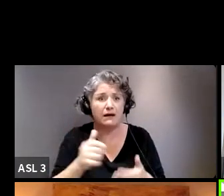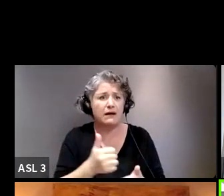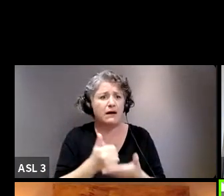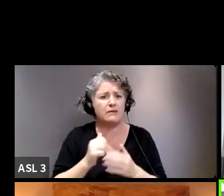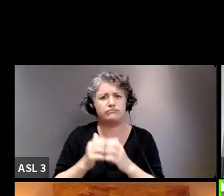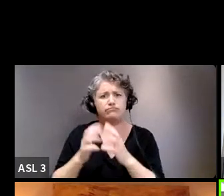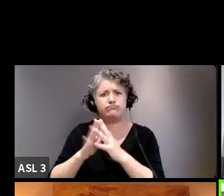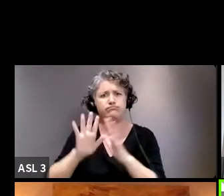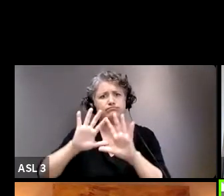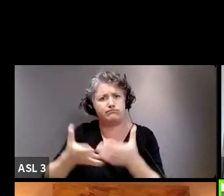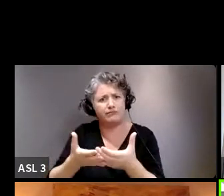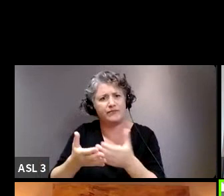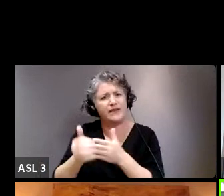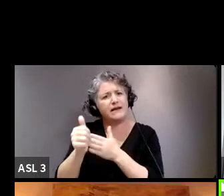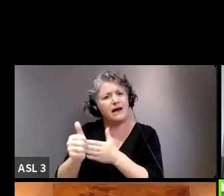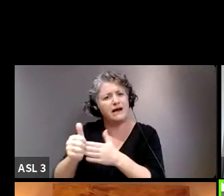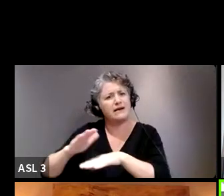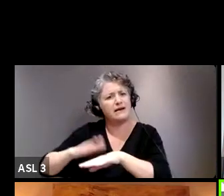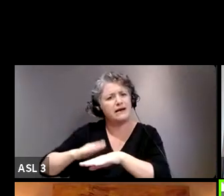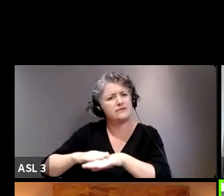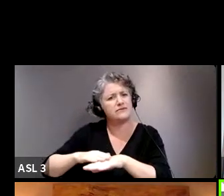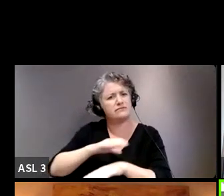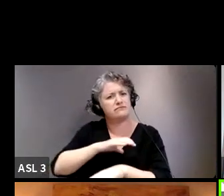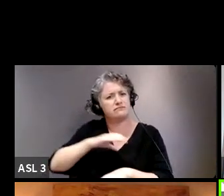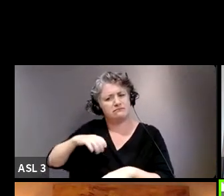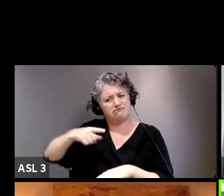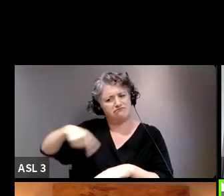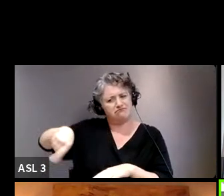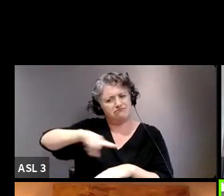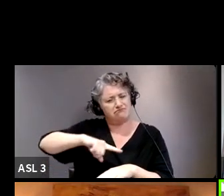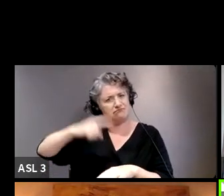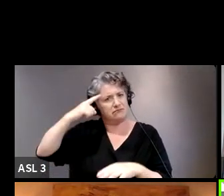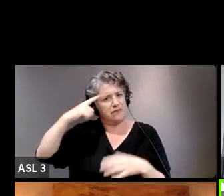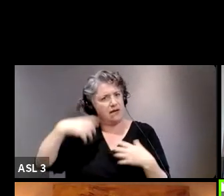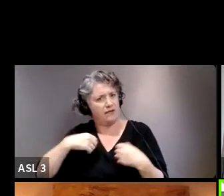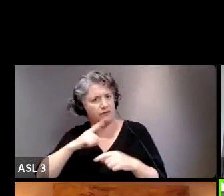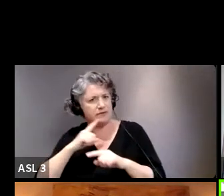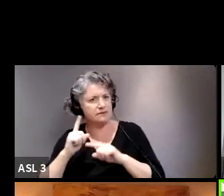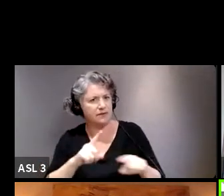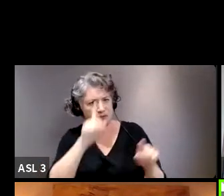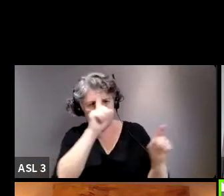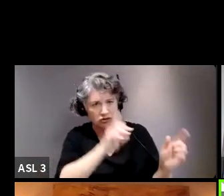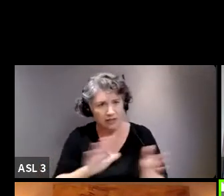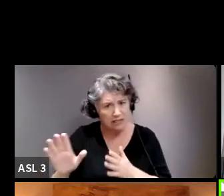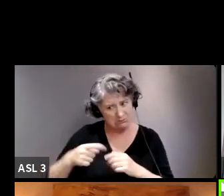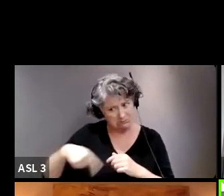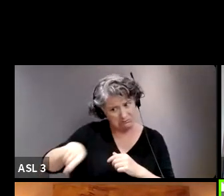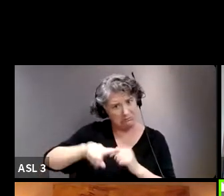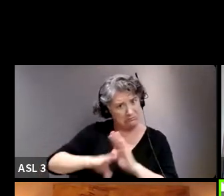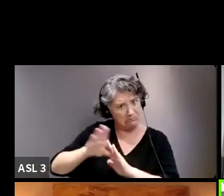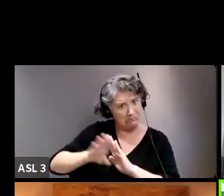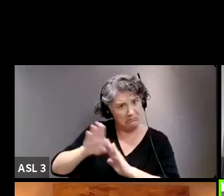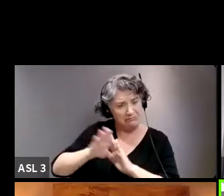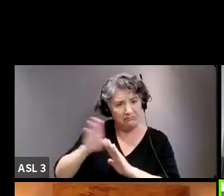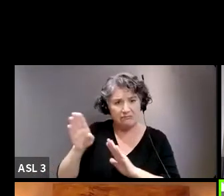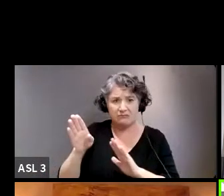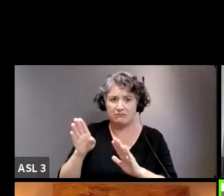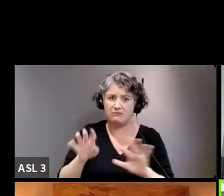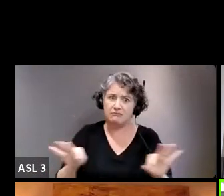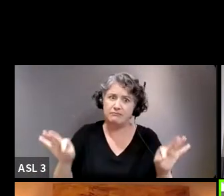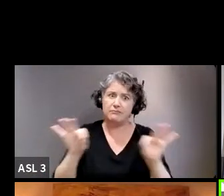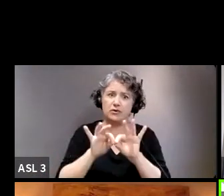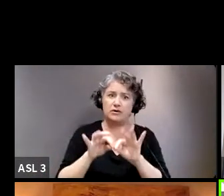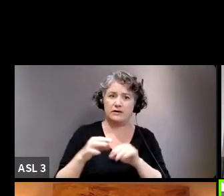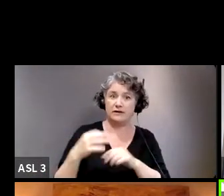to create a guiding council around which a mental health response strategy could be developed through the very important and timely intervention of chair